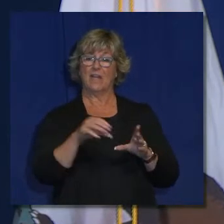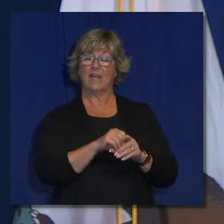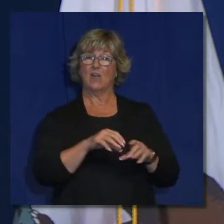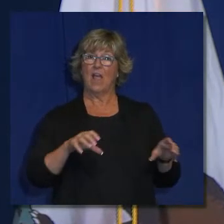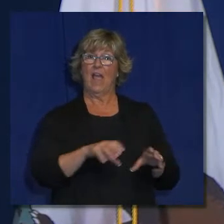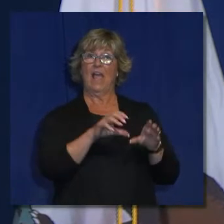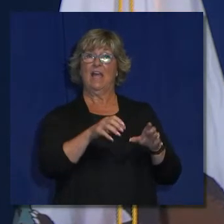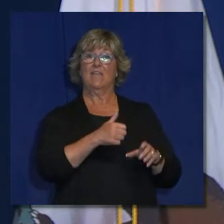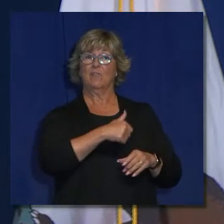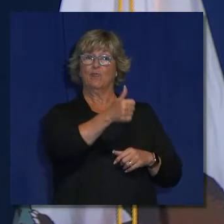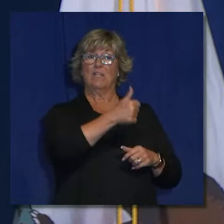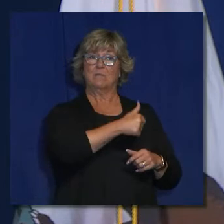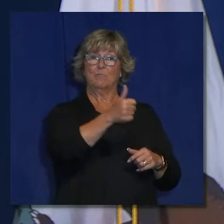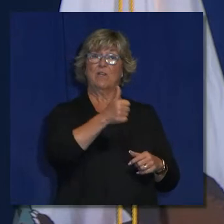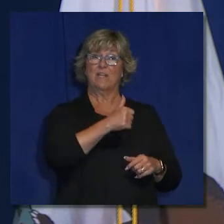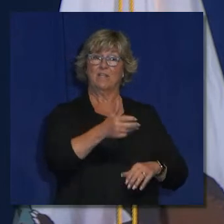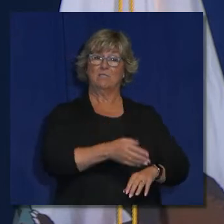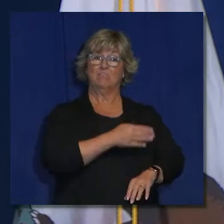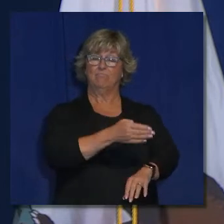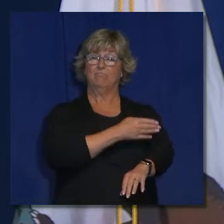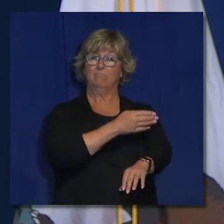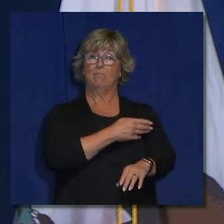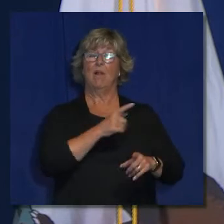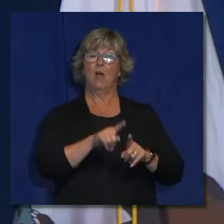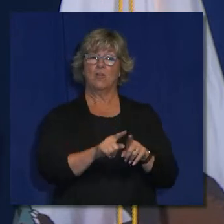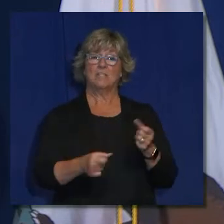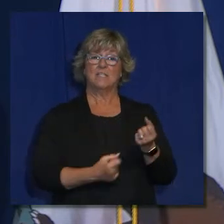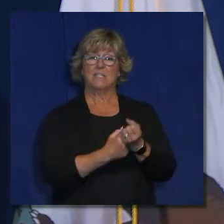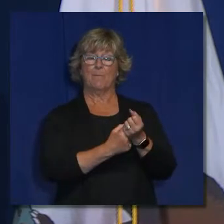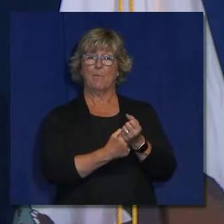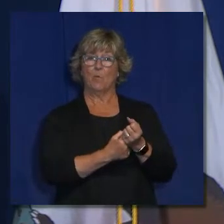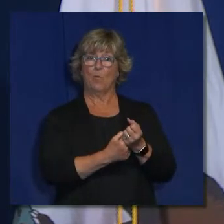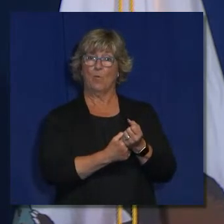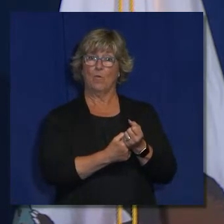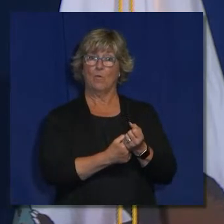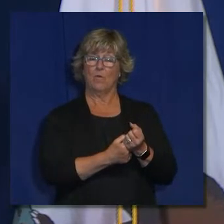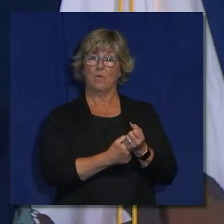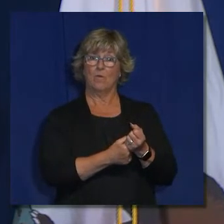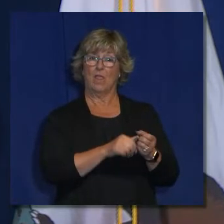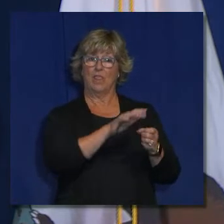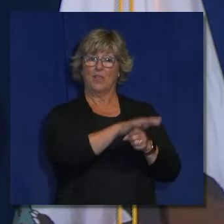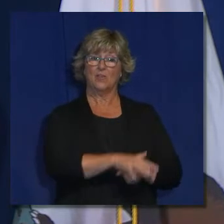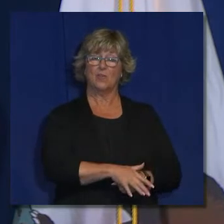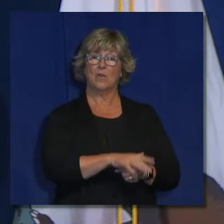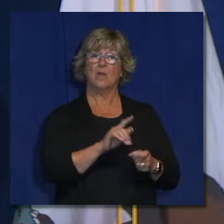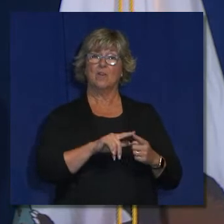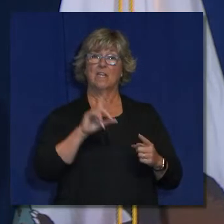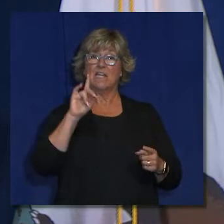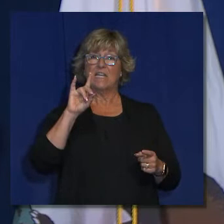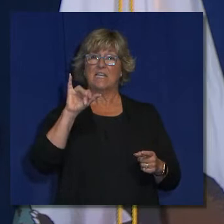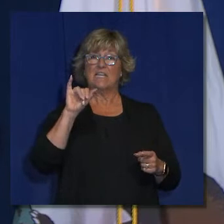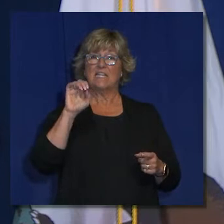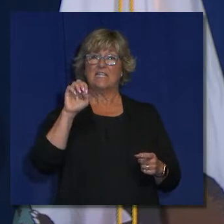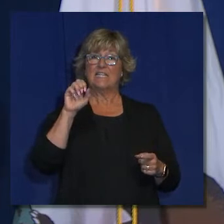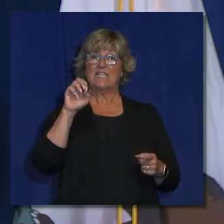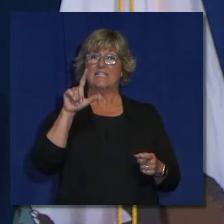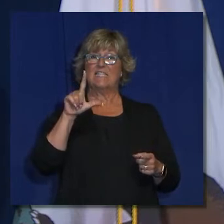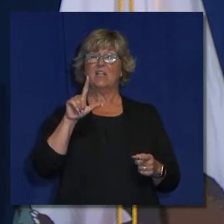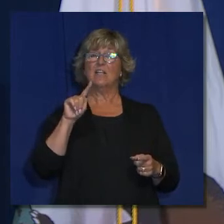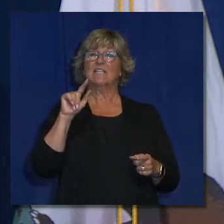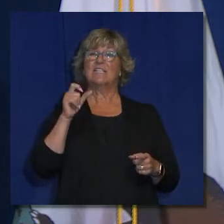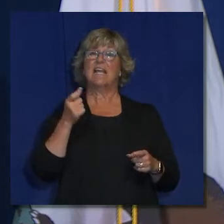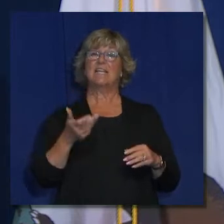active transportation improvements, and of course the support to address the stress related to diesel tax increases. Again, those